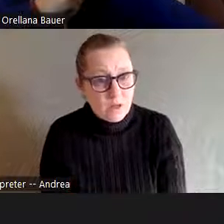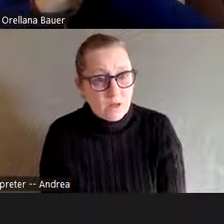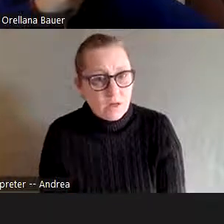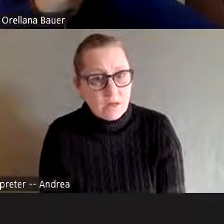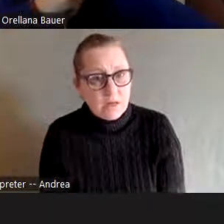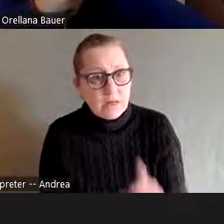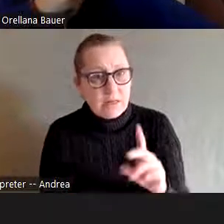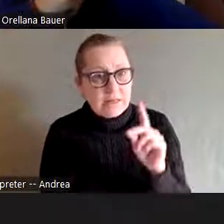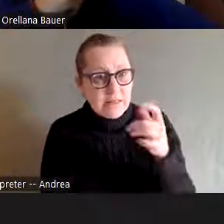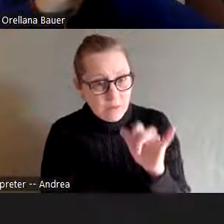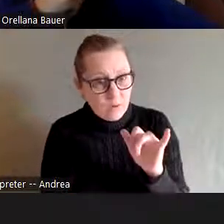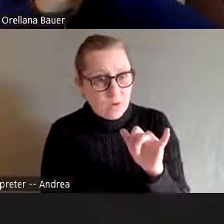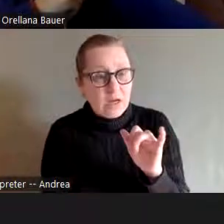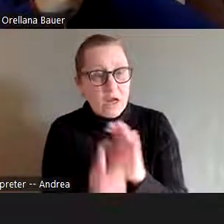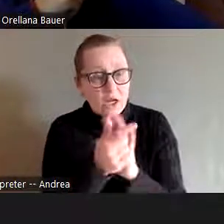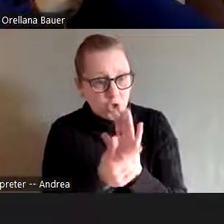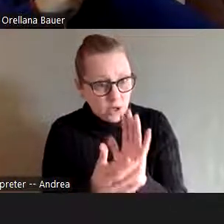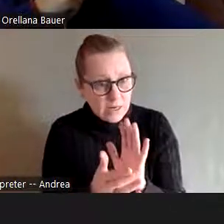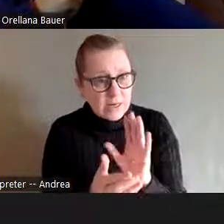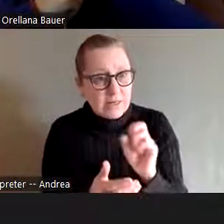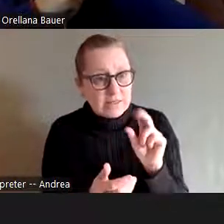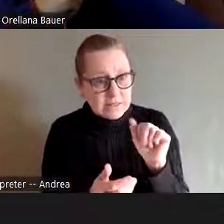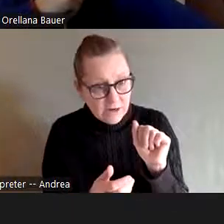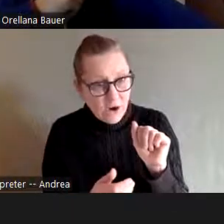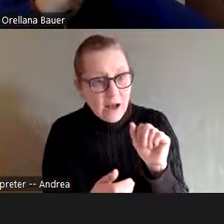Deputy Attorney Sarah Ames,